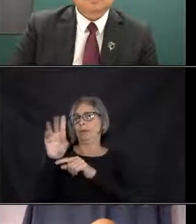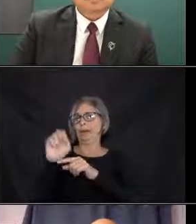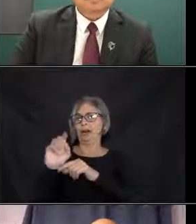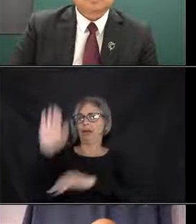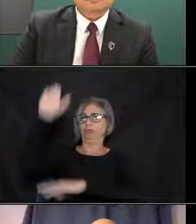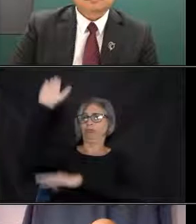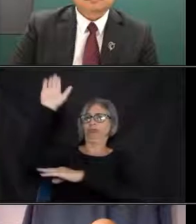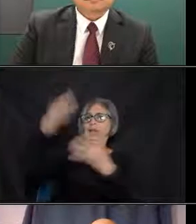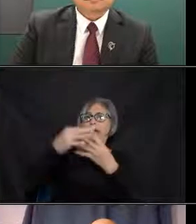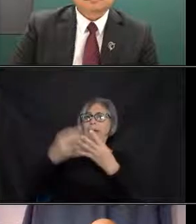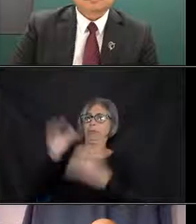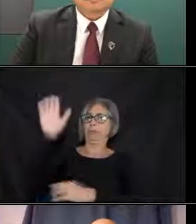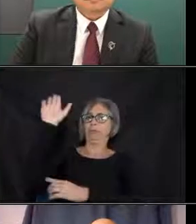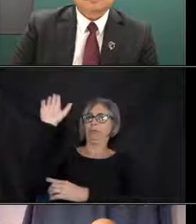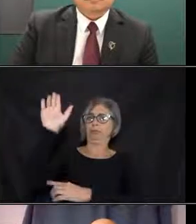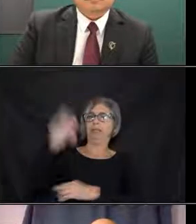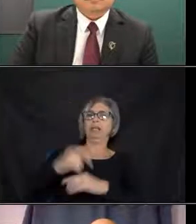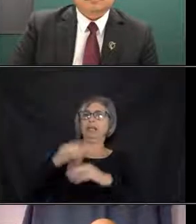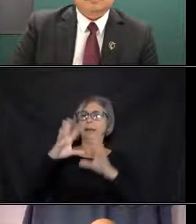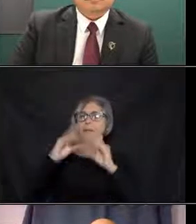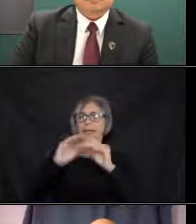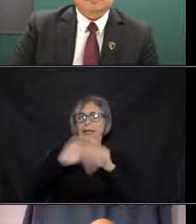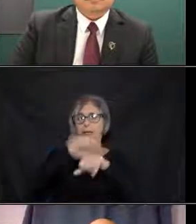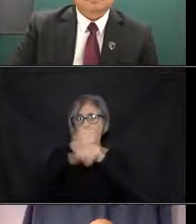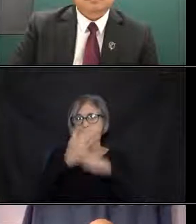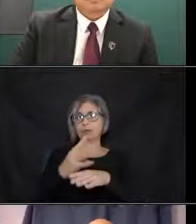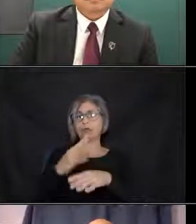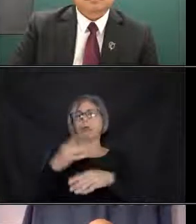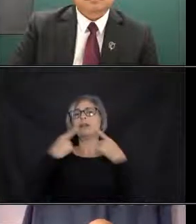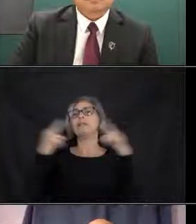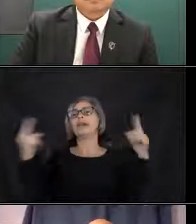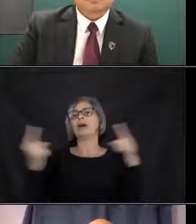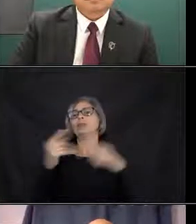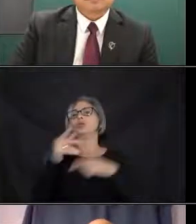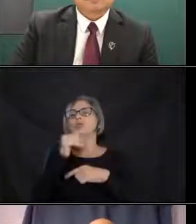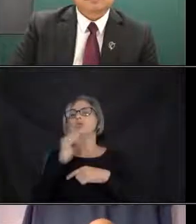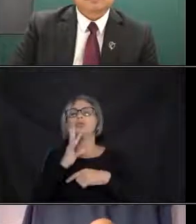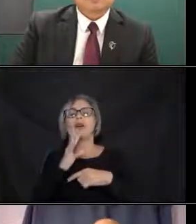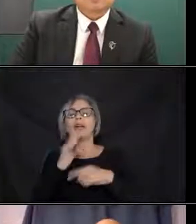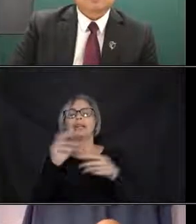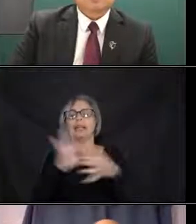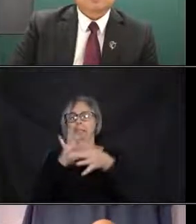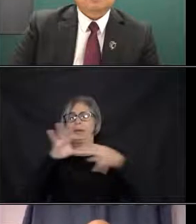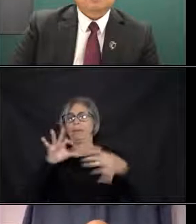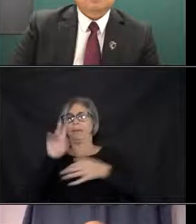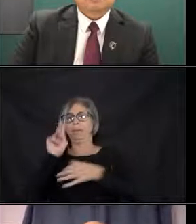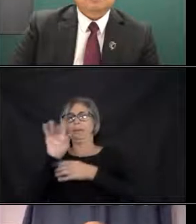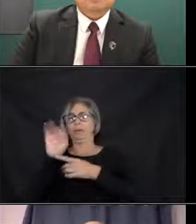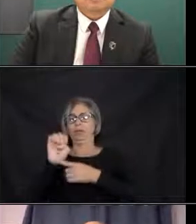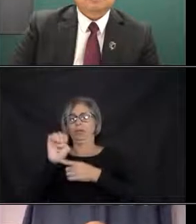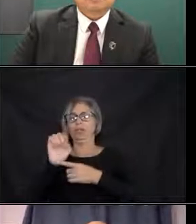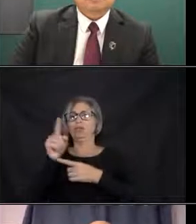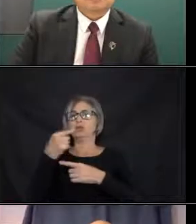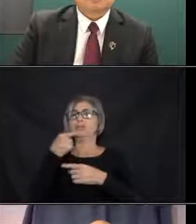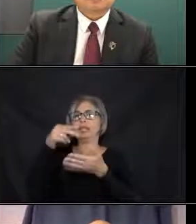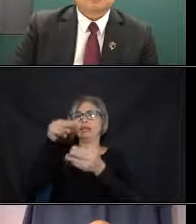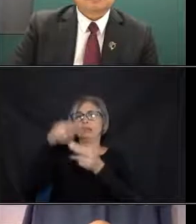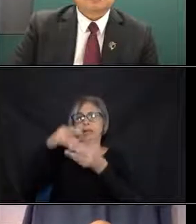hand option. Meeting organizer will announce the speaker and unmute their audio, at which time the speaker should state their name for the